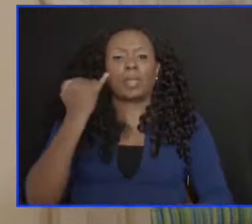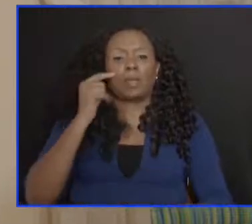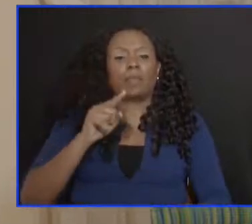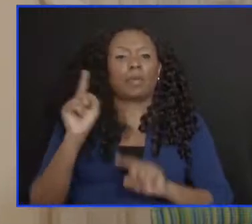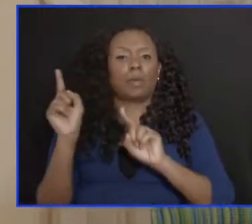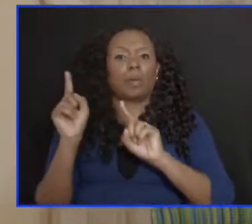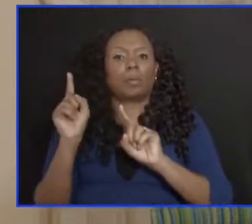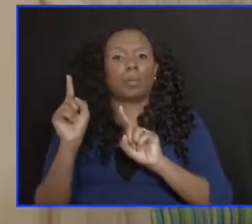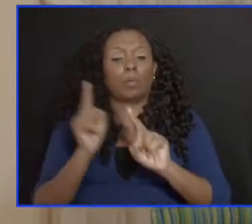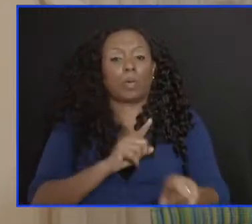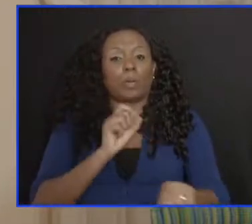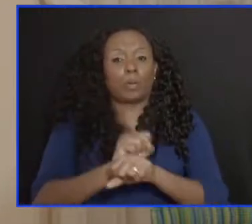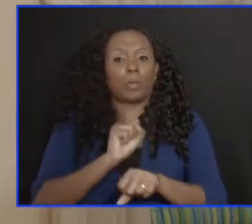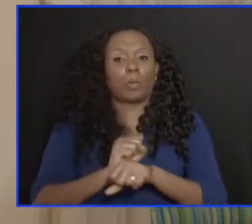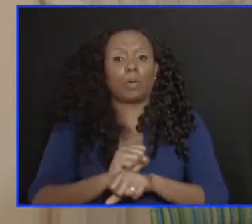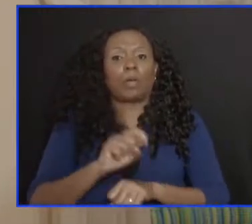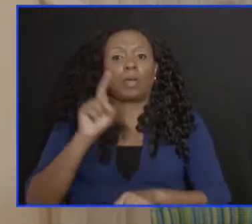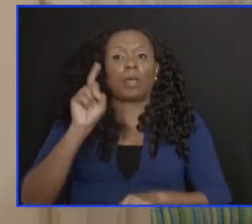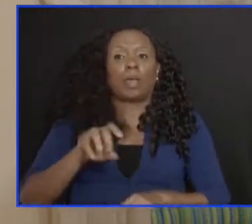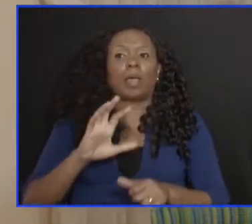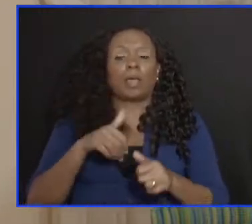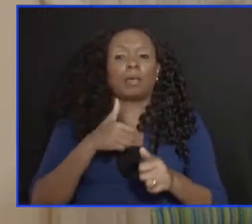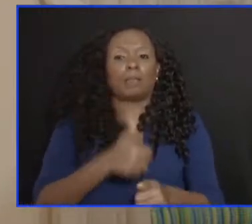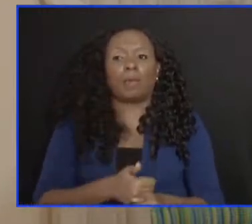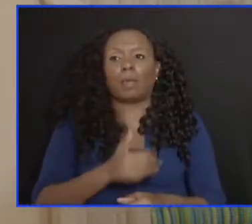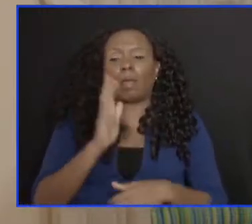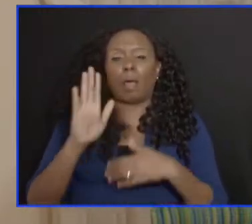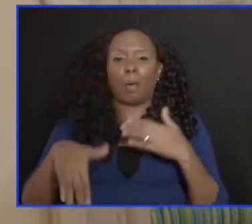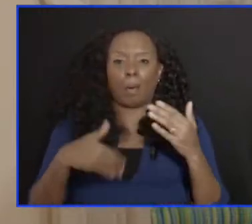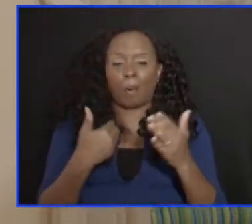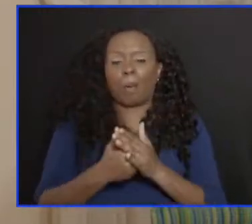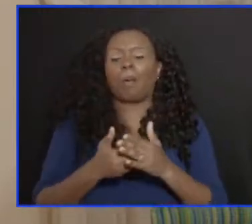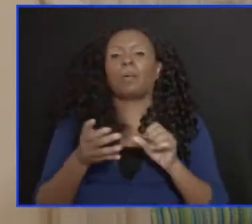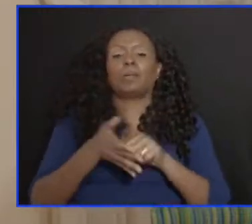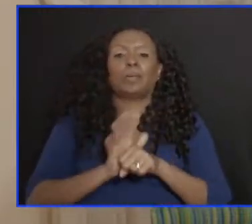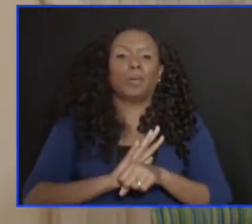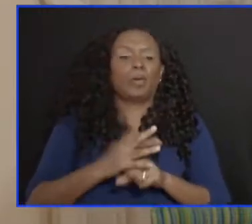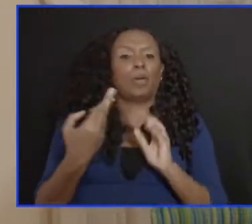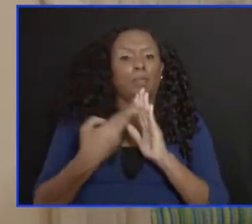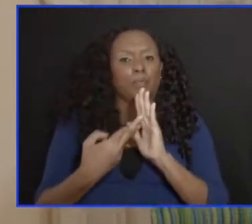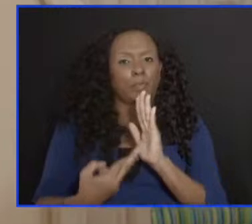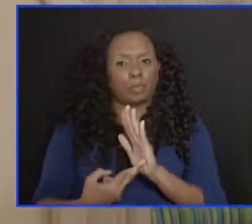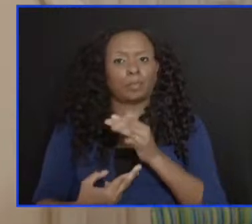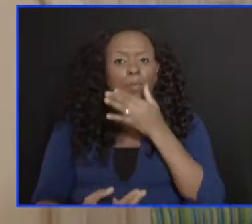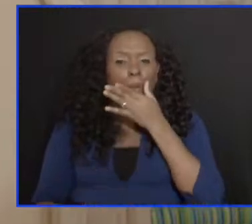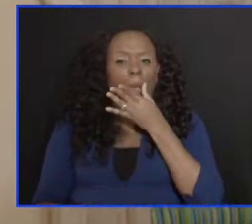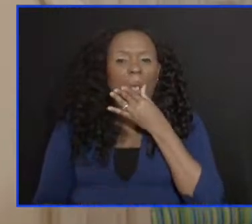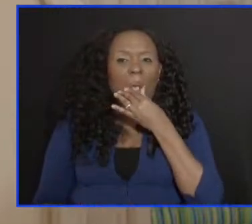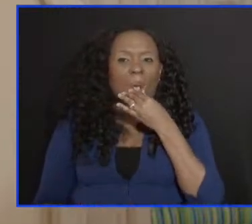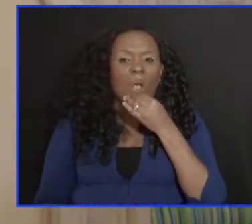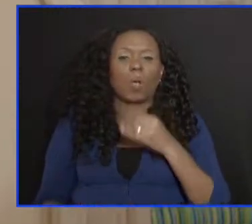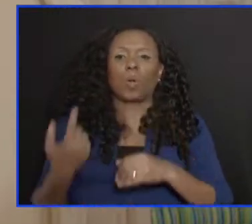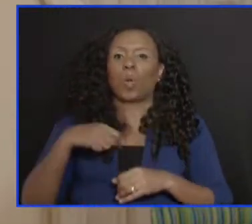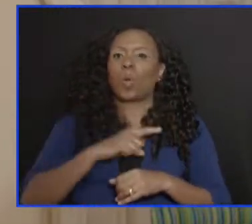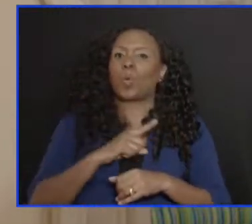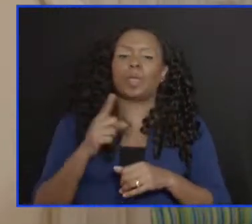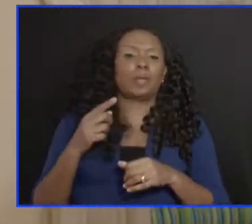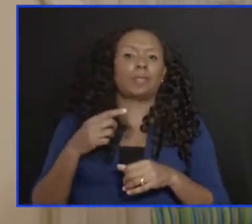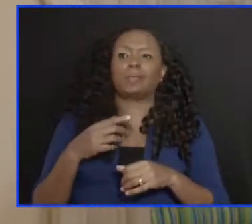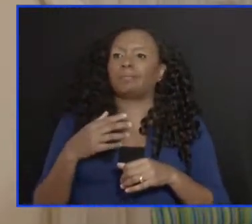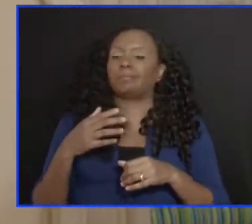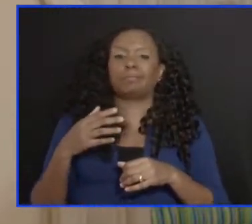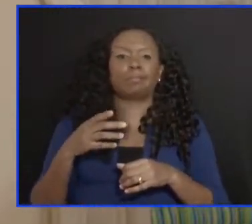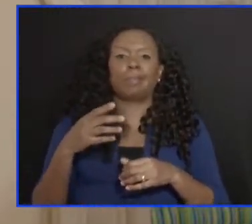to work has to adhere to all of the measures that we have been talking about for the last 2 years. So they have to